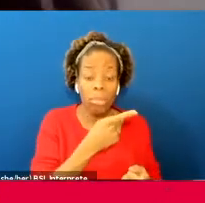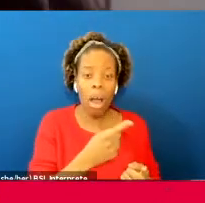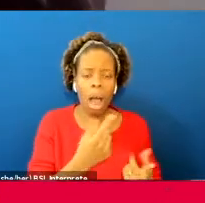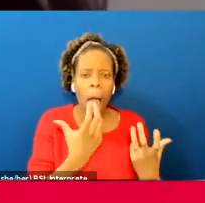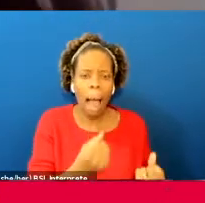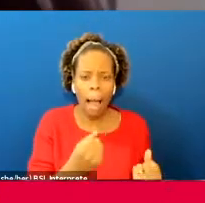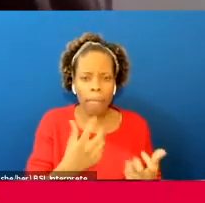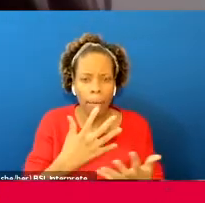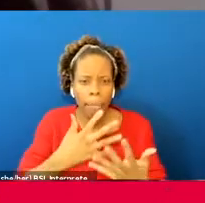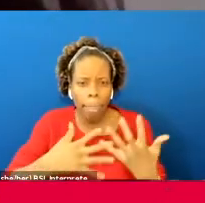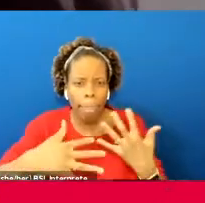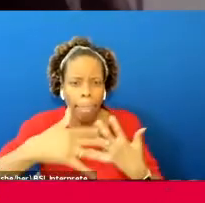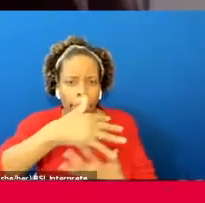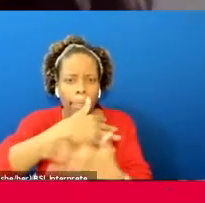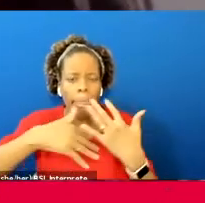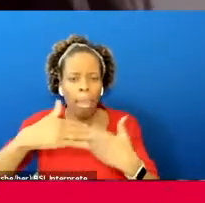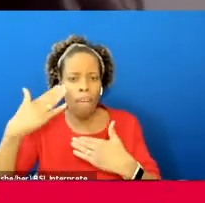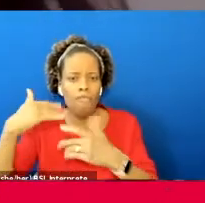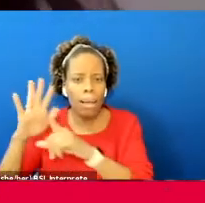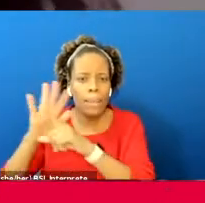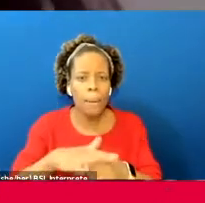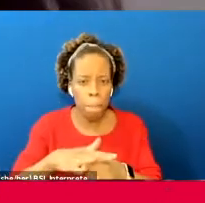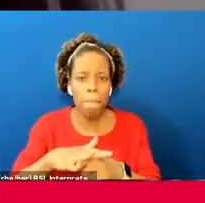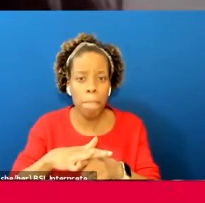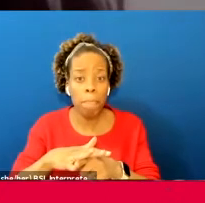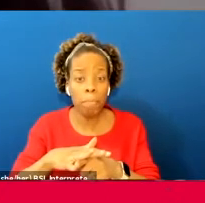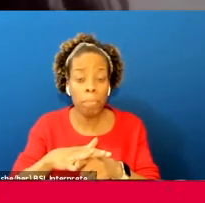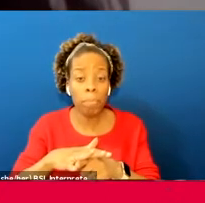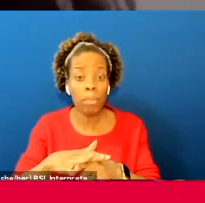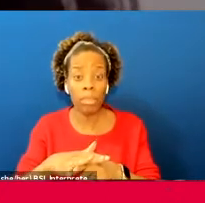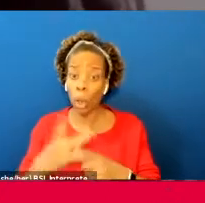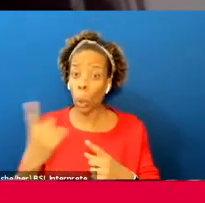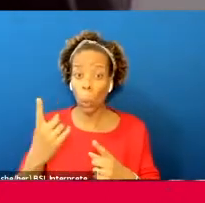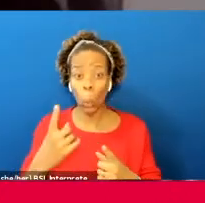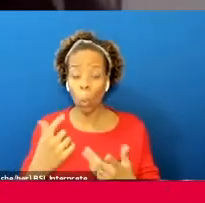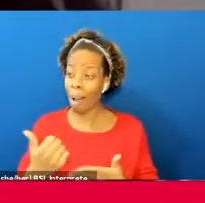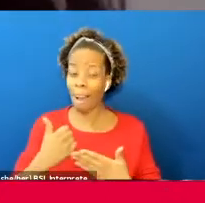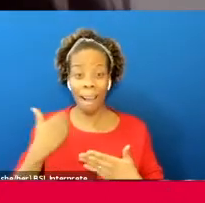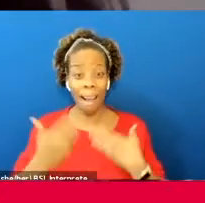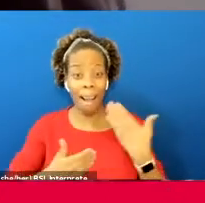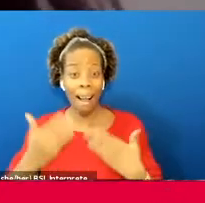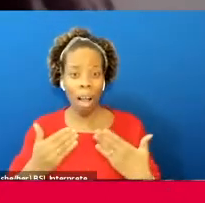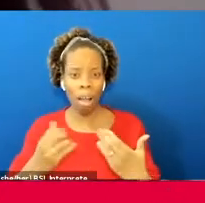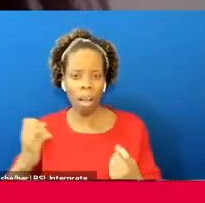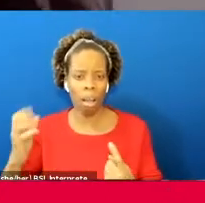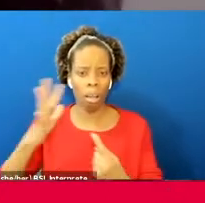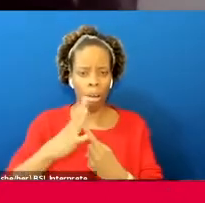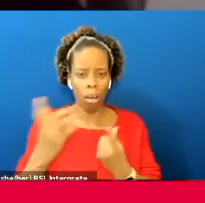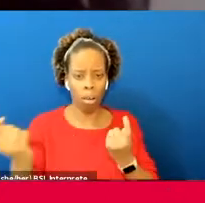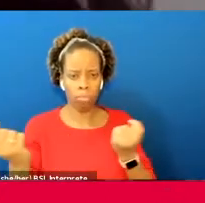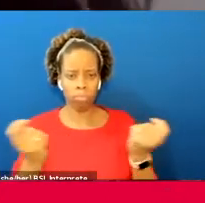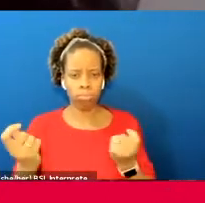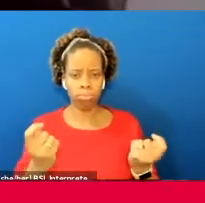of racism, in essence, in which the only benefactors of this are the ruling classes, of the people who